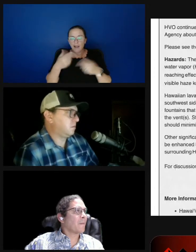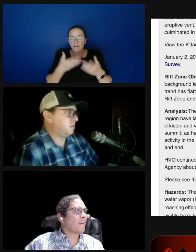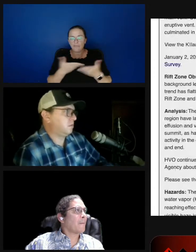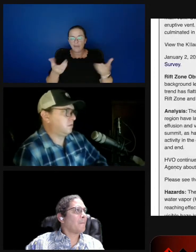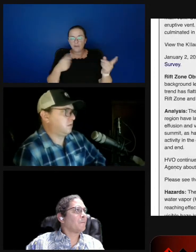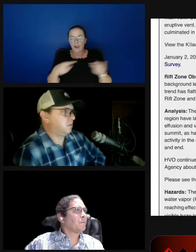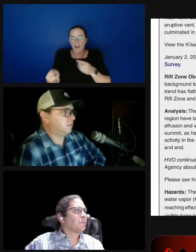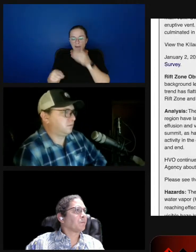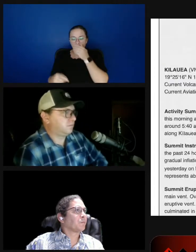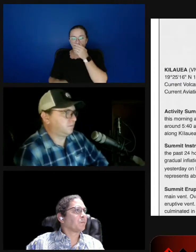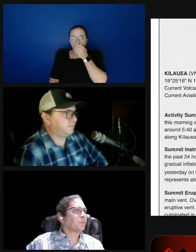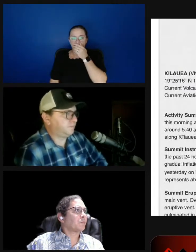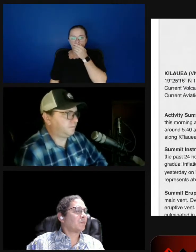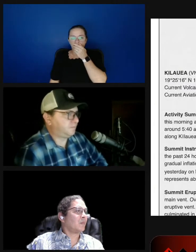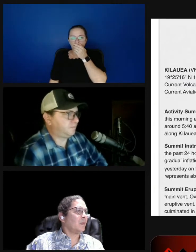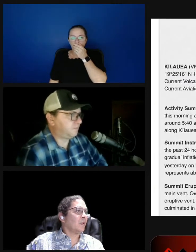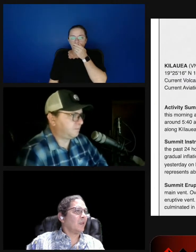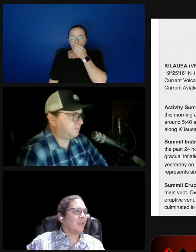here